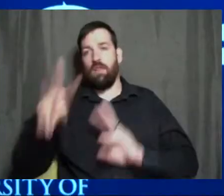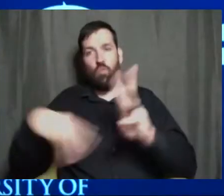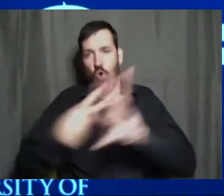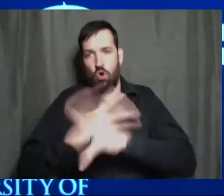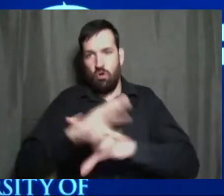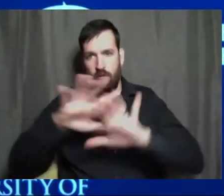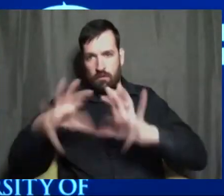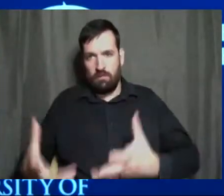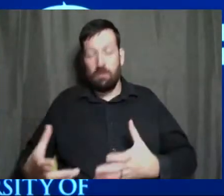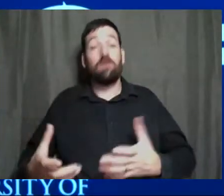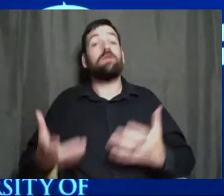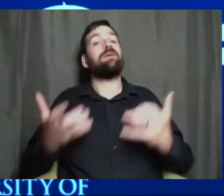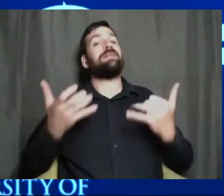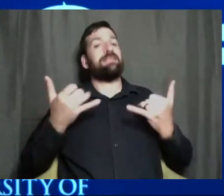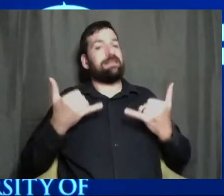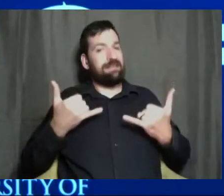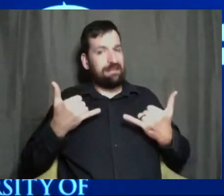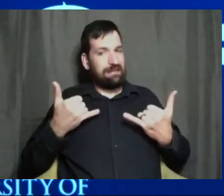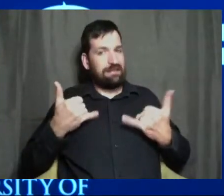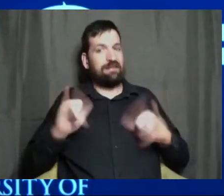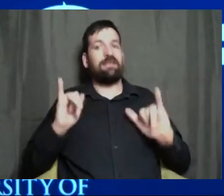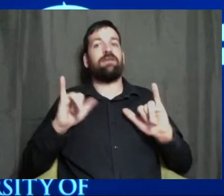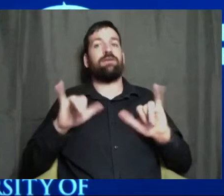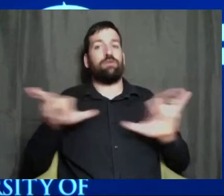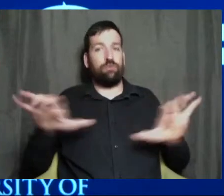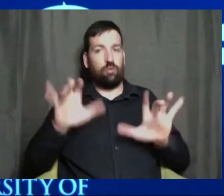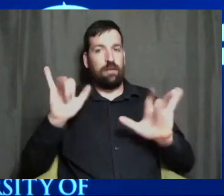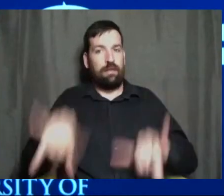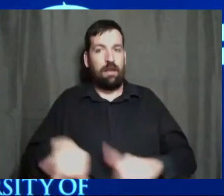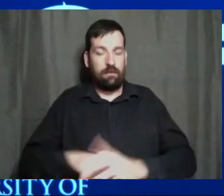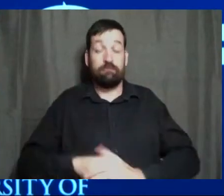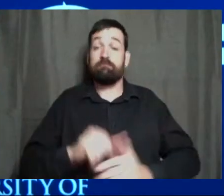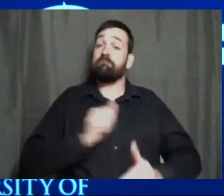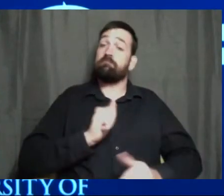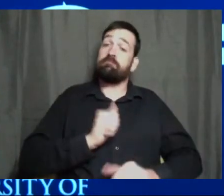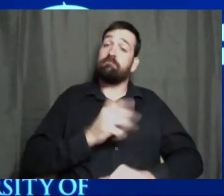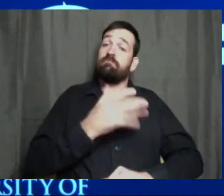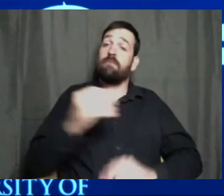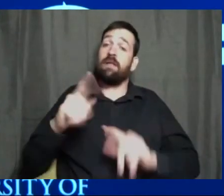are still doing that. So myself and a team of 8